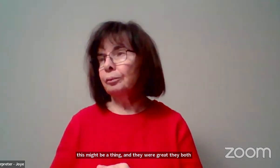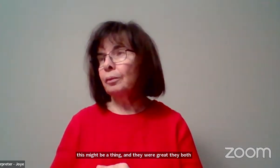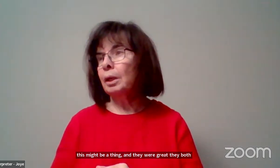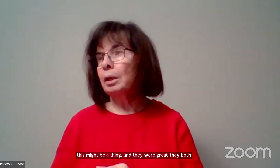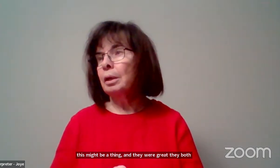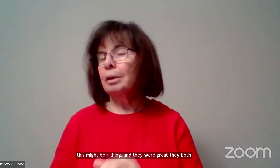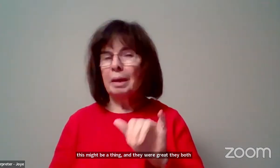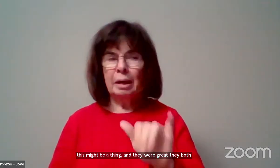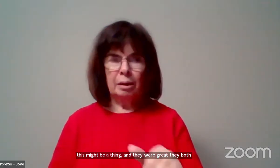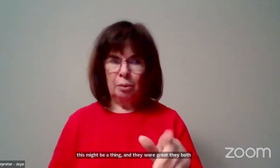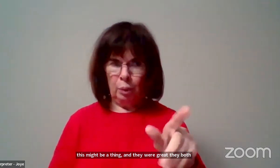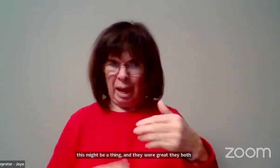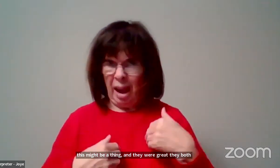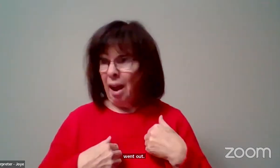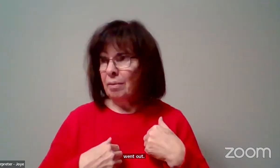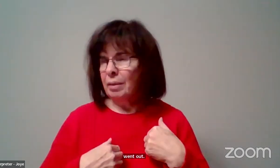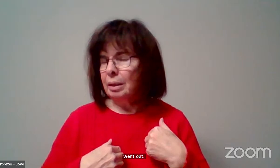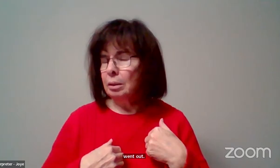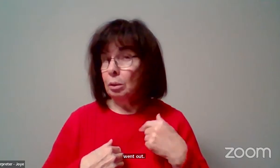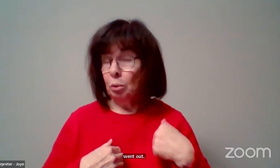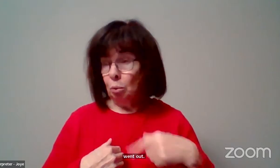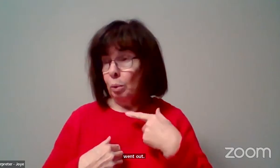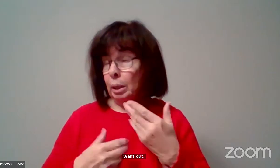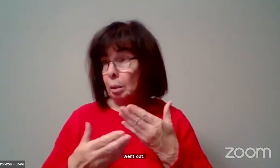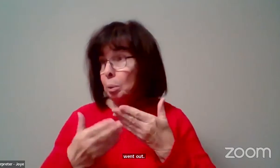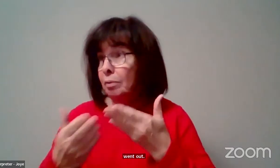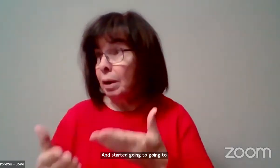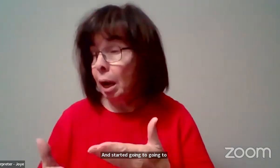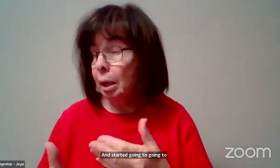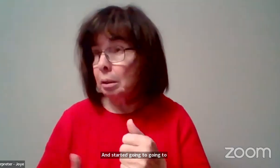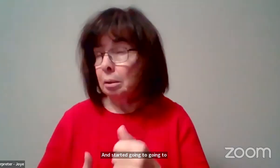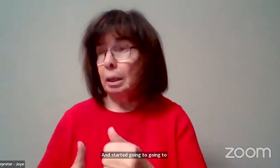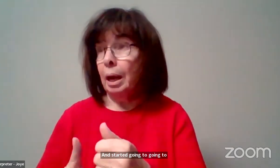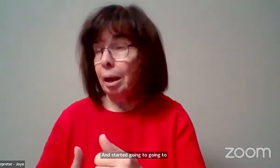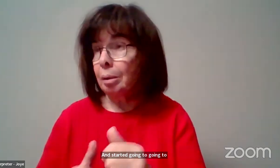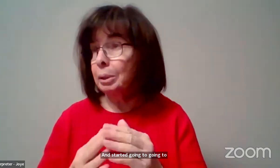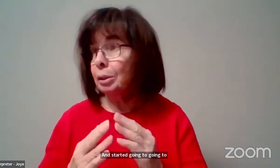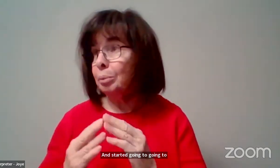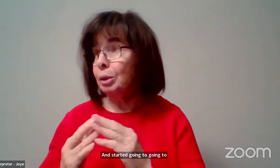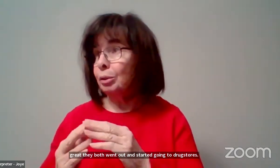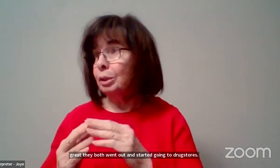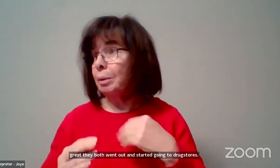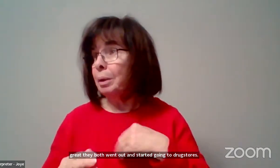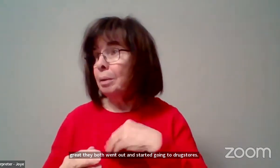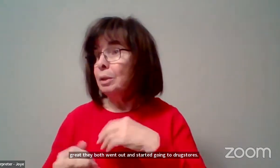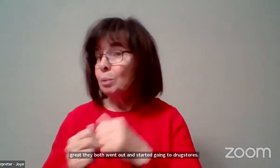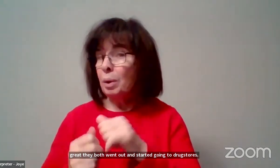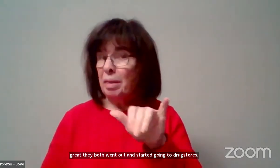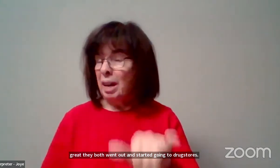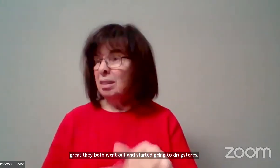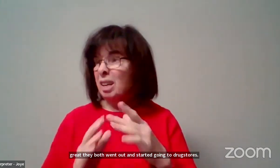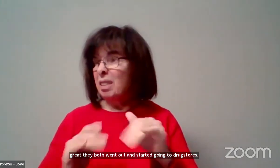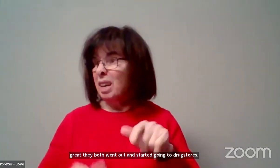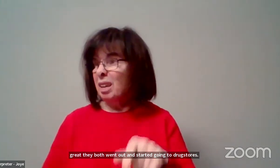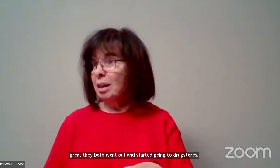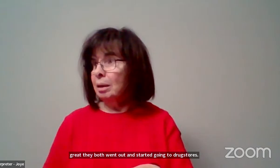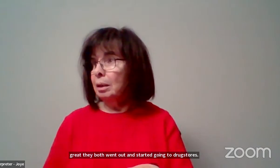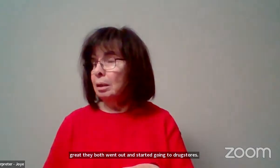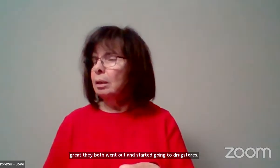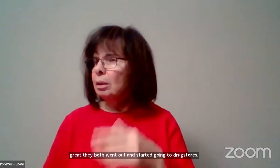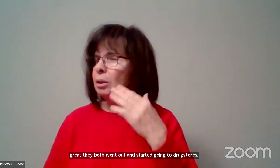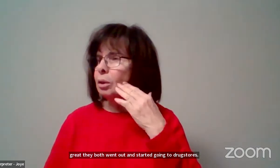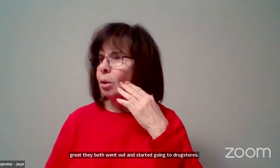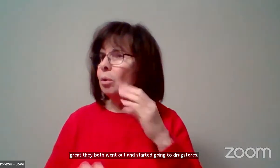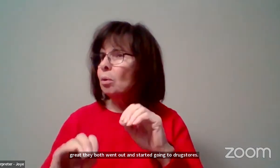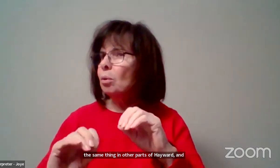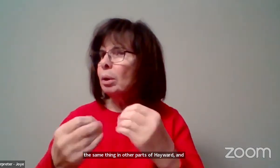have, that we, provide and help, community members with, kind of thing. Are you like organizations and those kinds